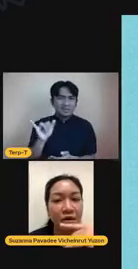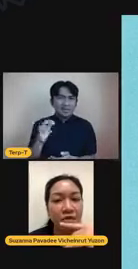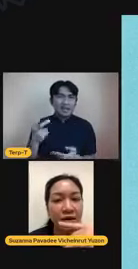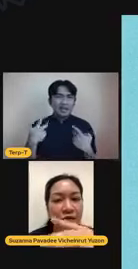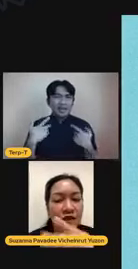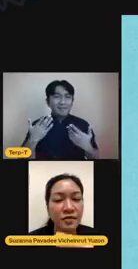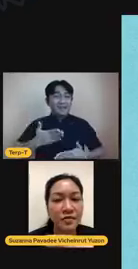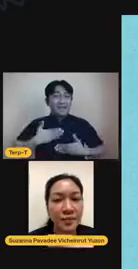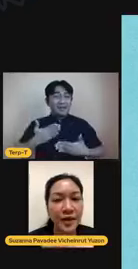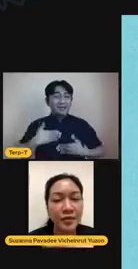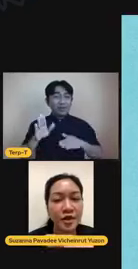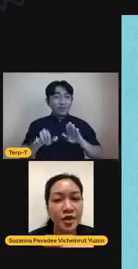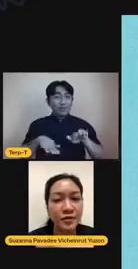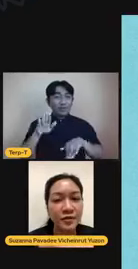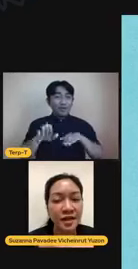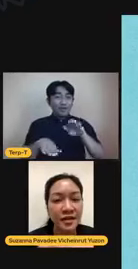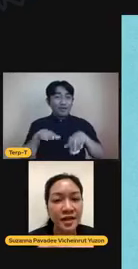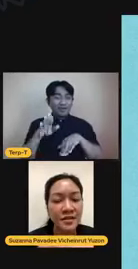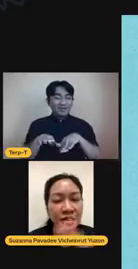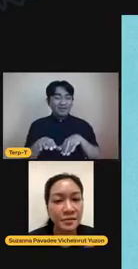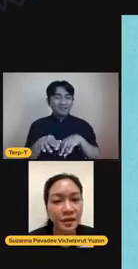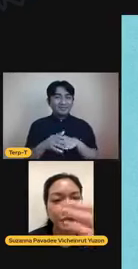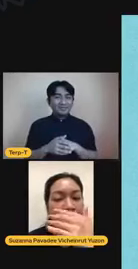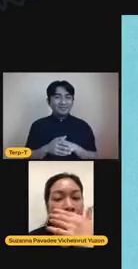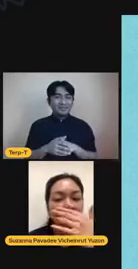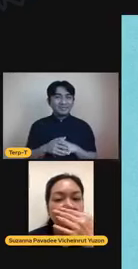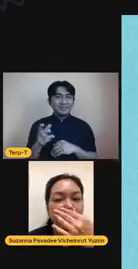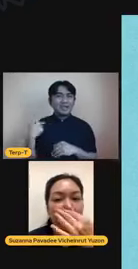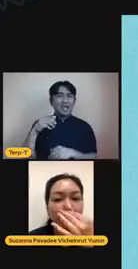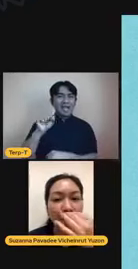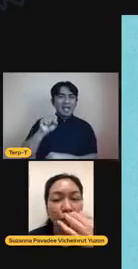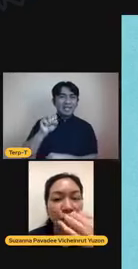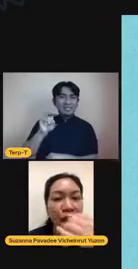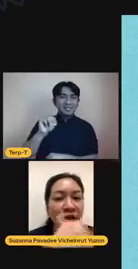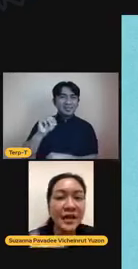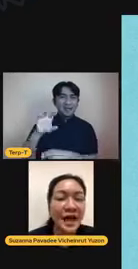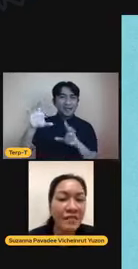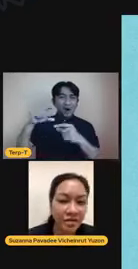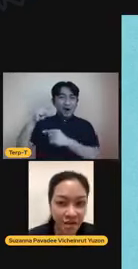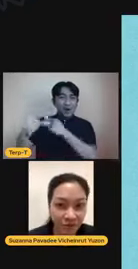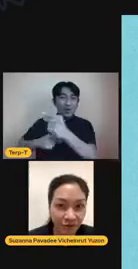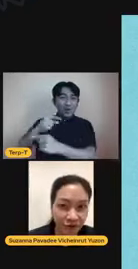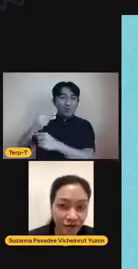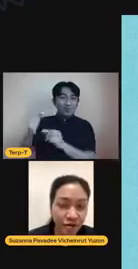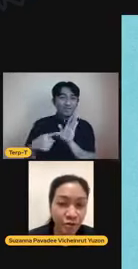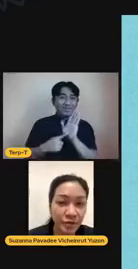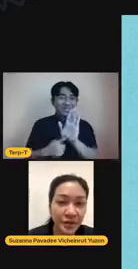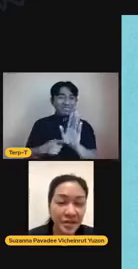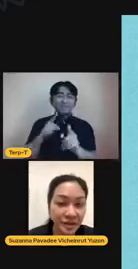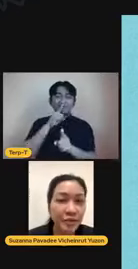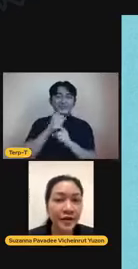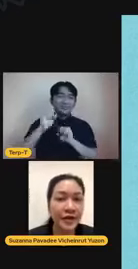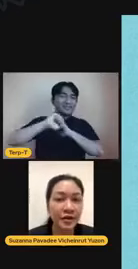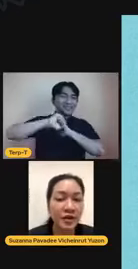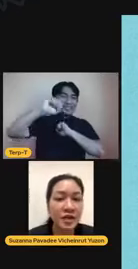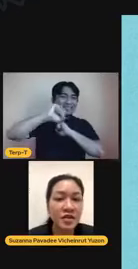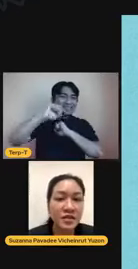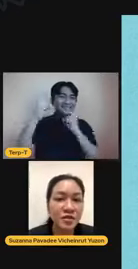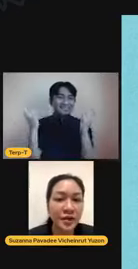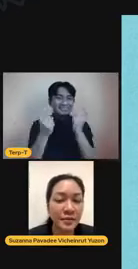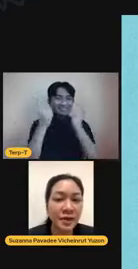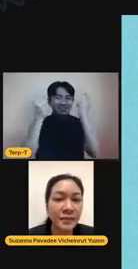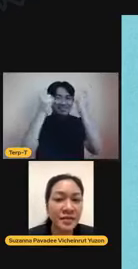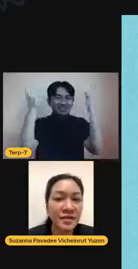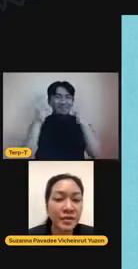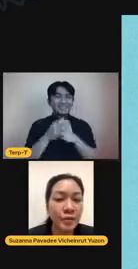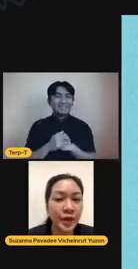happy walk. So that's when she was a baby. She was on the SM Globe. We really advocate for her. So we really celebrate her. So